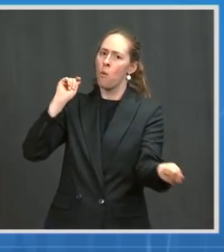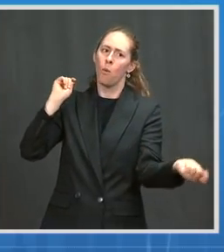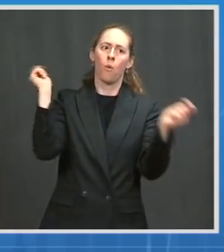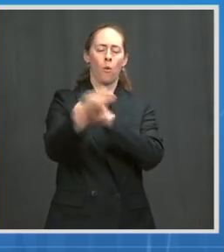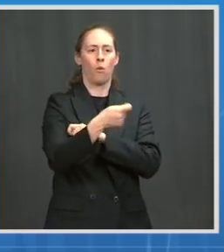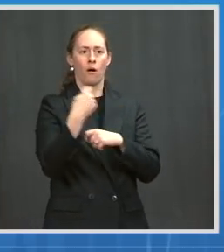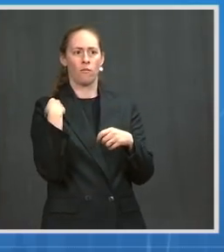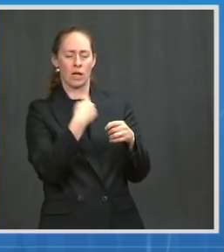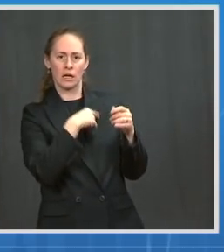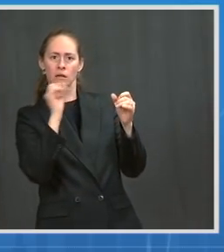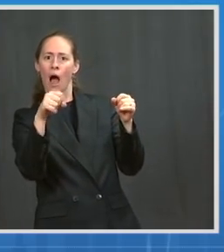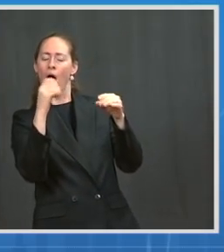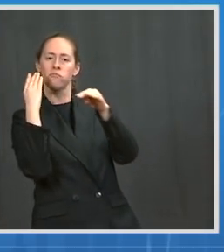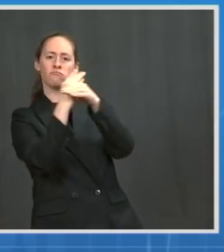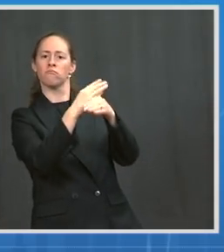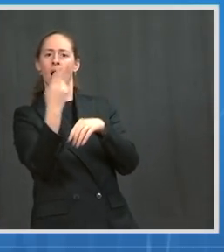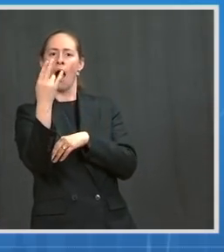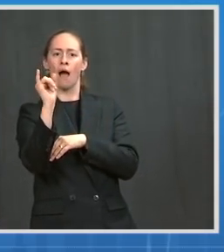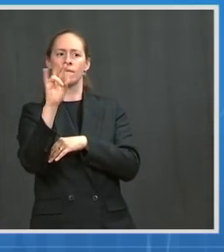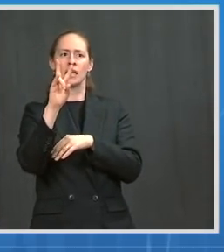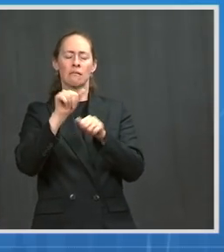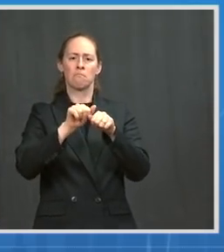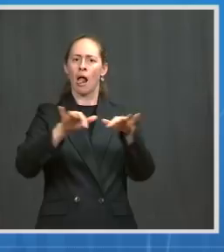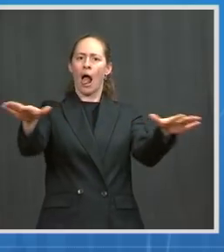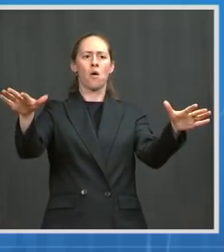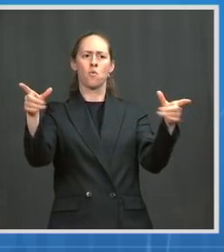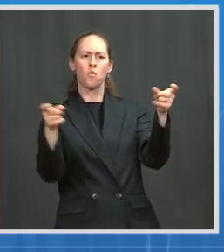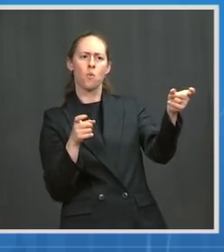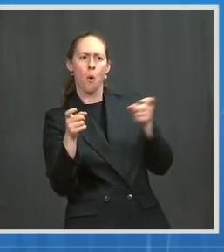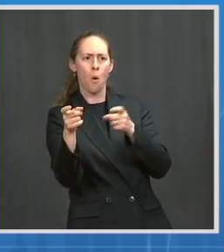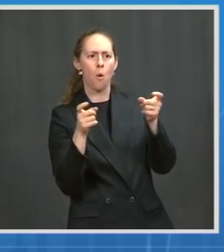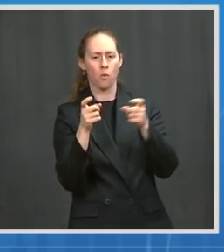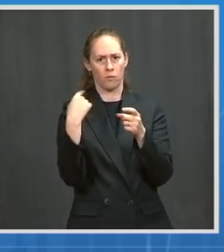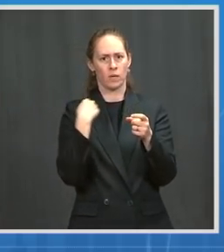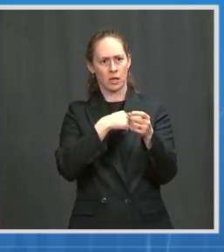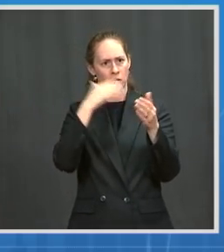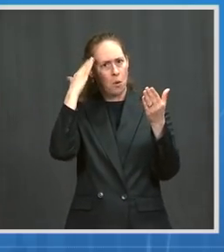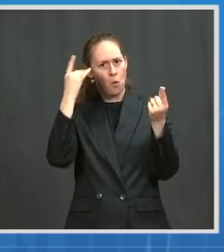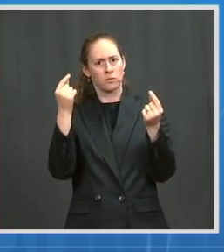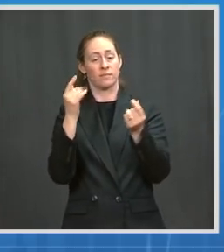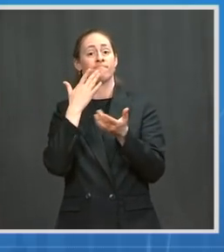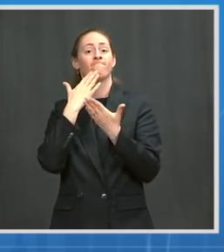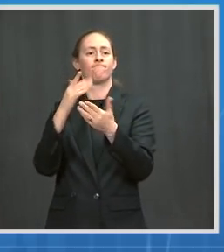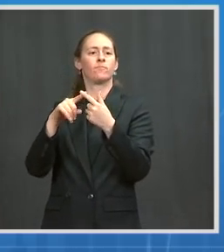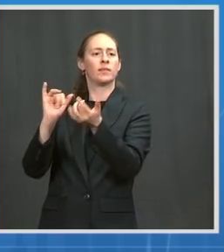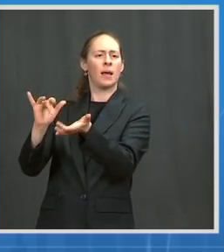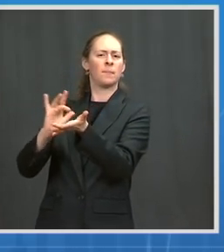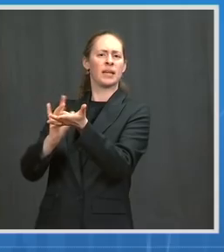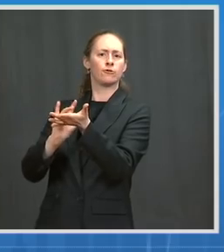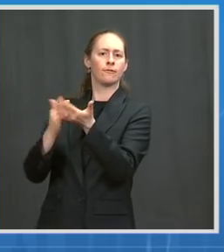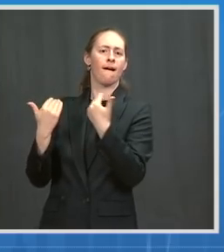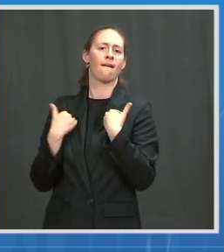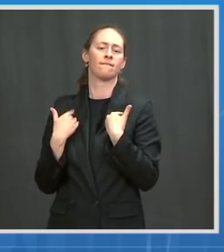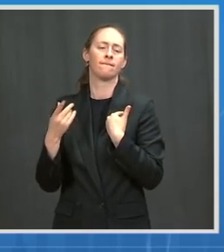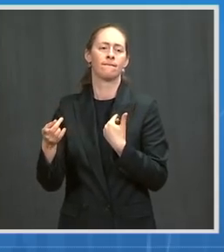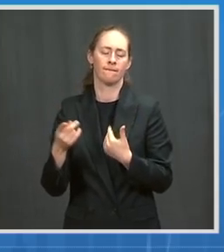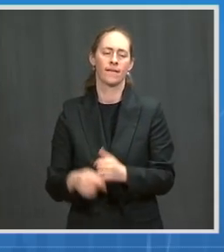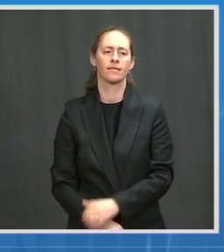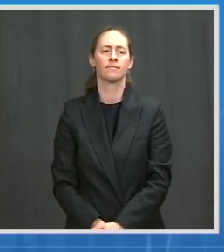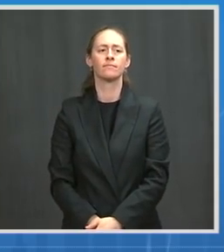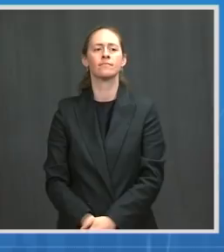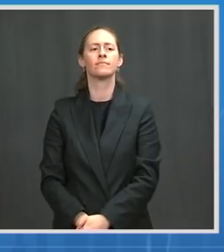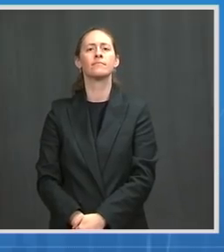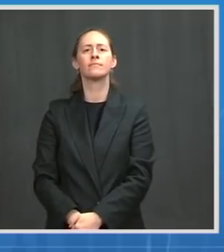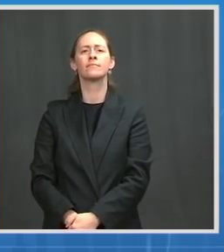discovering new antiviral medications. Next slide. The program looks like this.